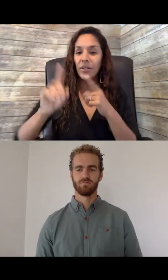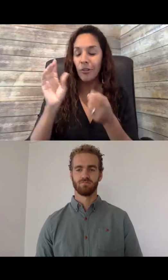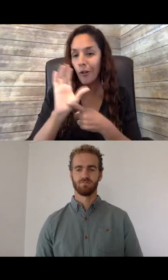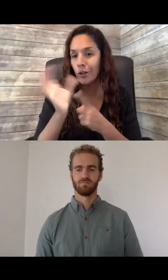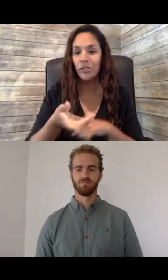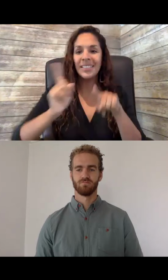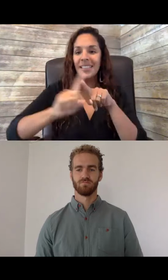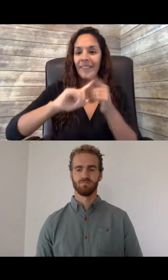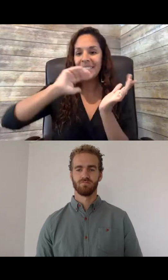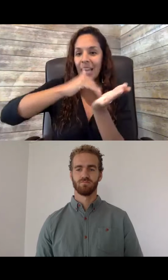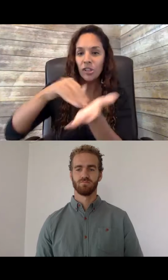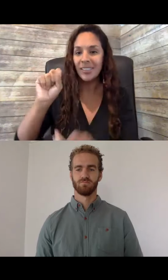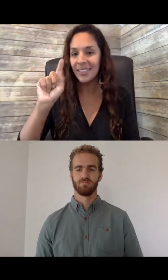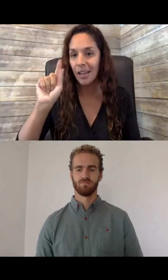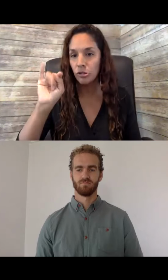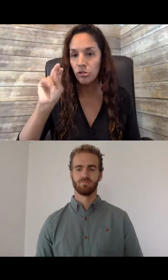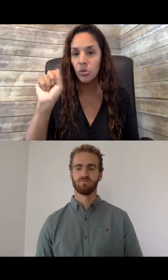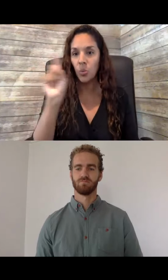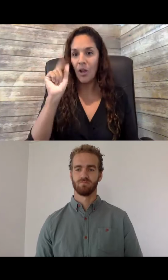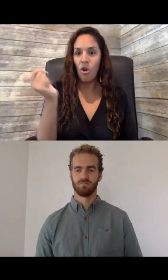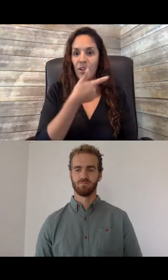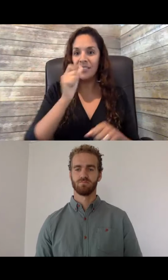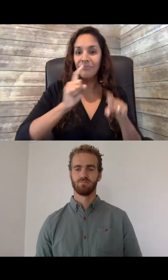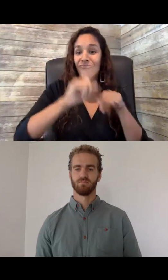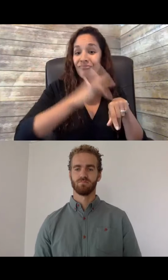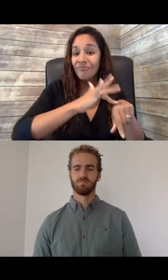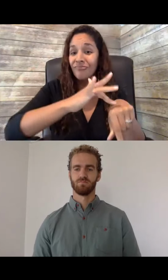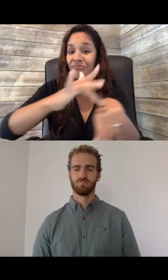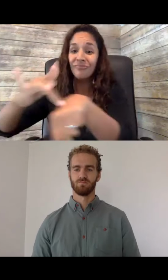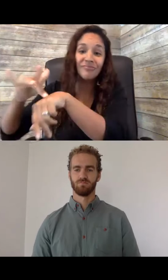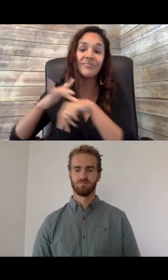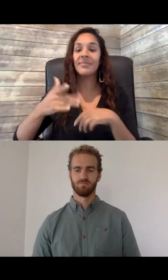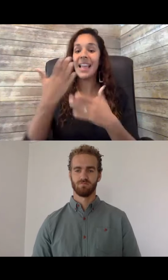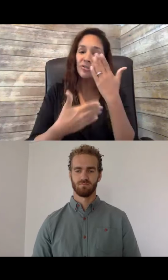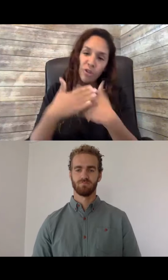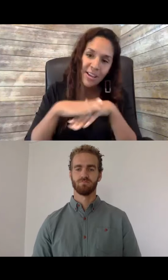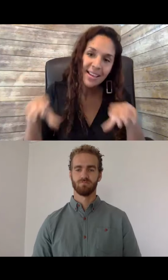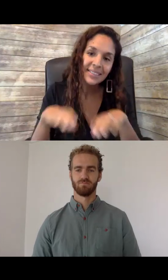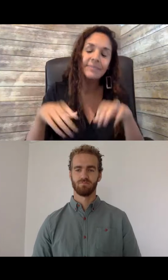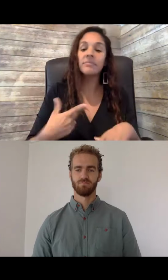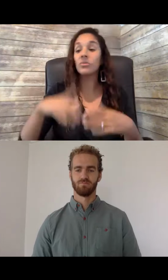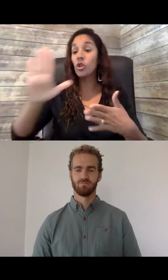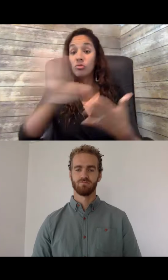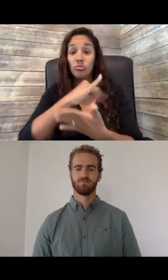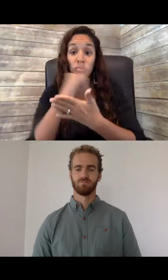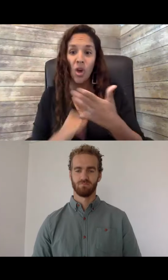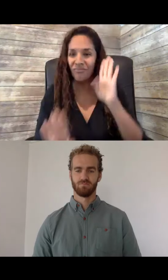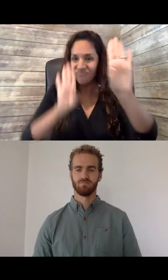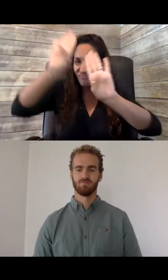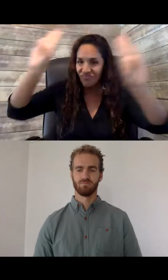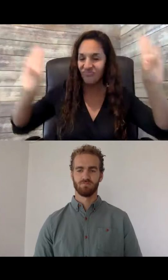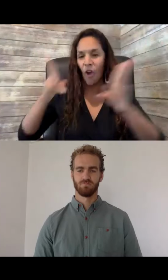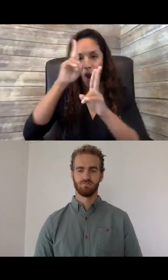some visitors coming in as well. There's different cultures, different stations, different centers represented where students can experience hands-on